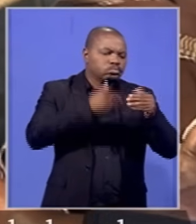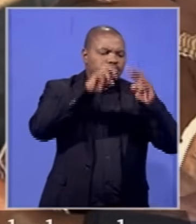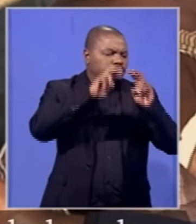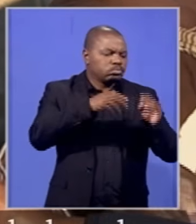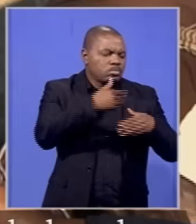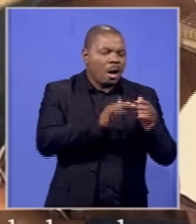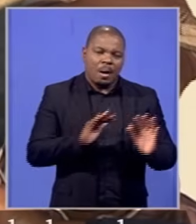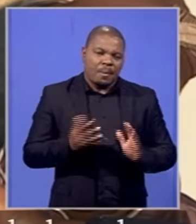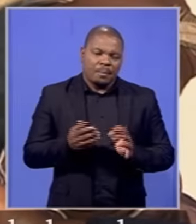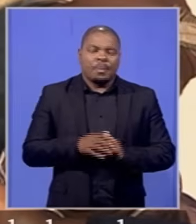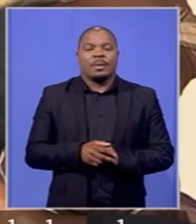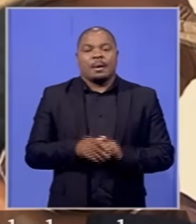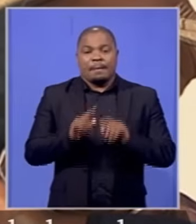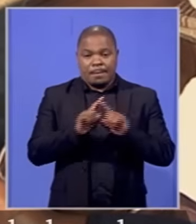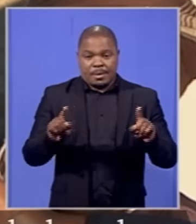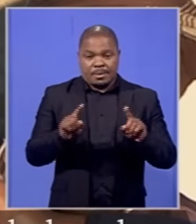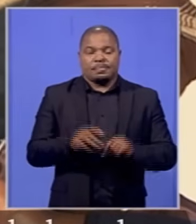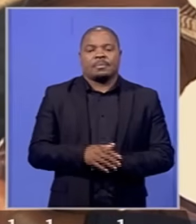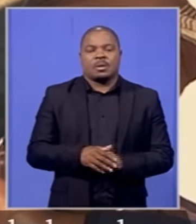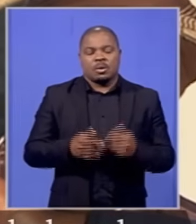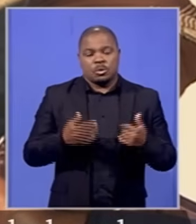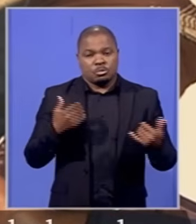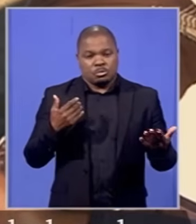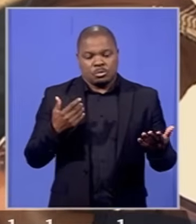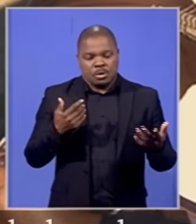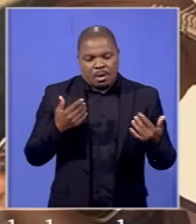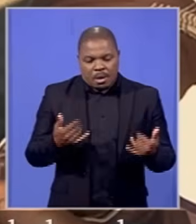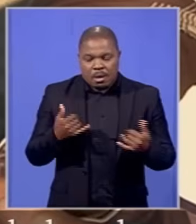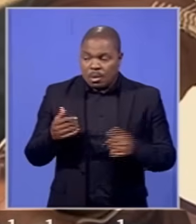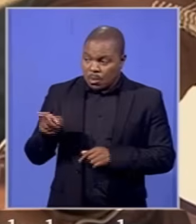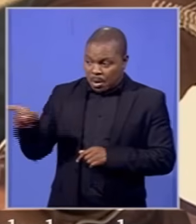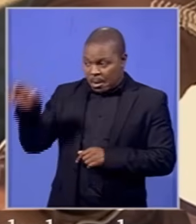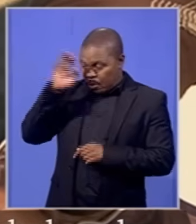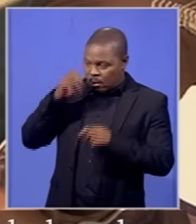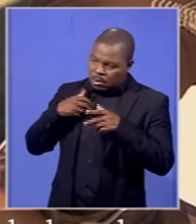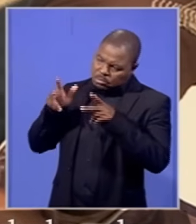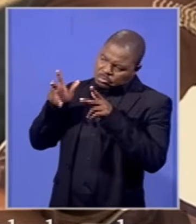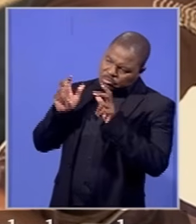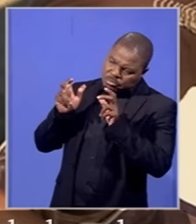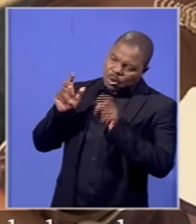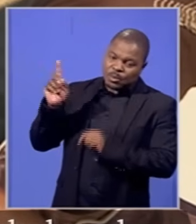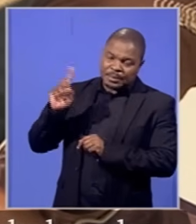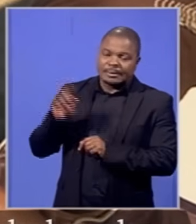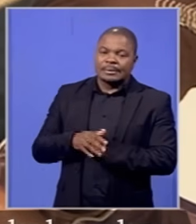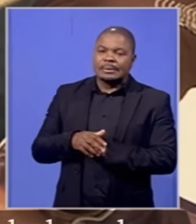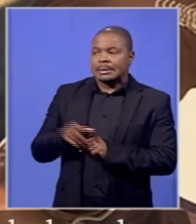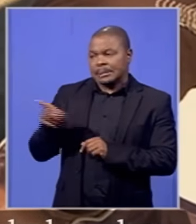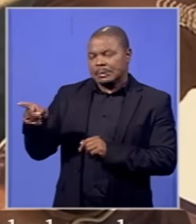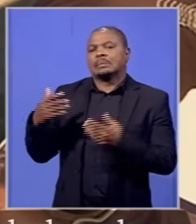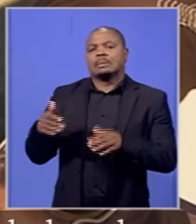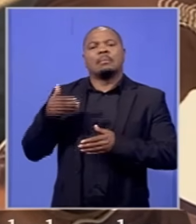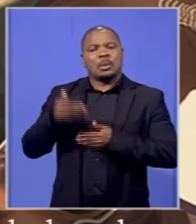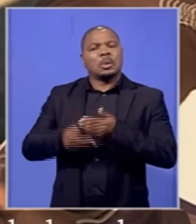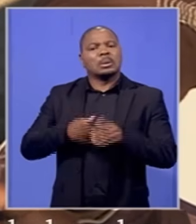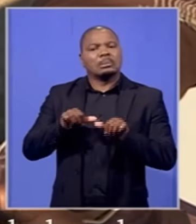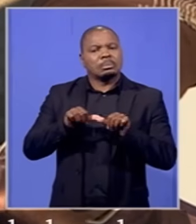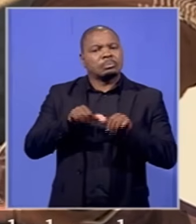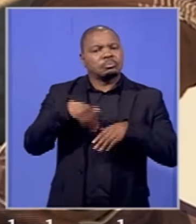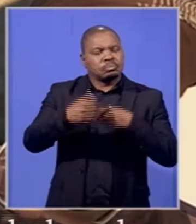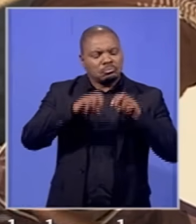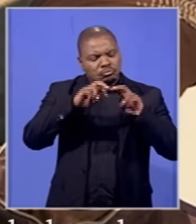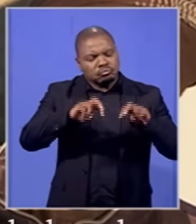case. But the sense we have received from the police is that there has been significant progress registered with